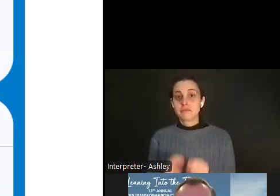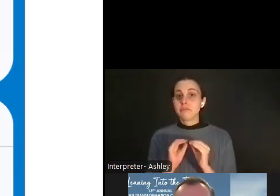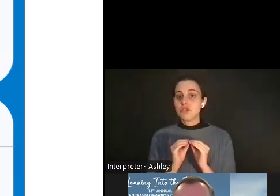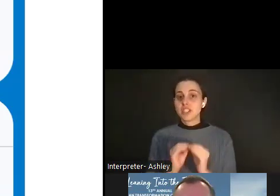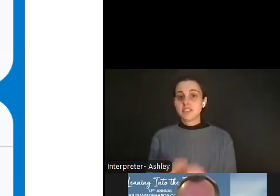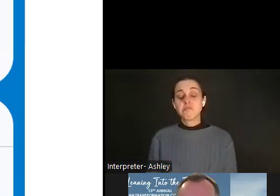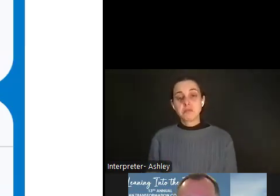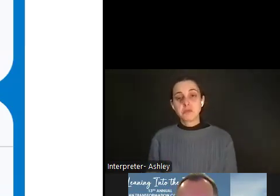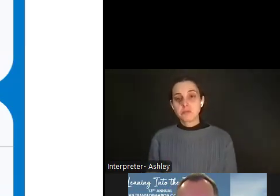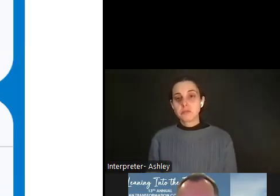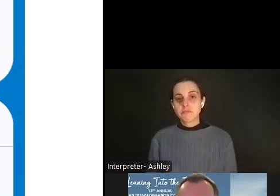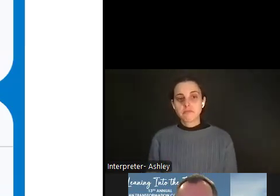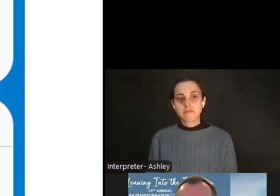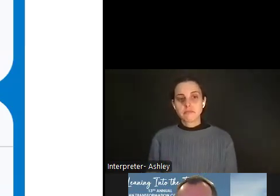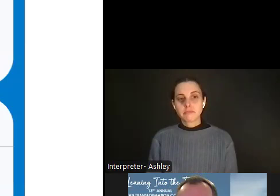Metrics.